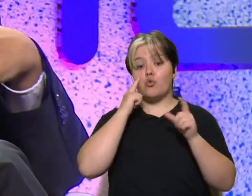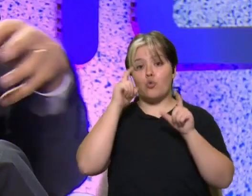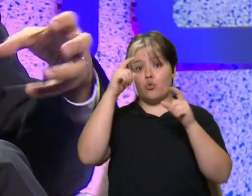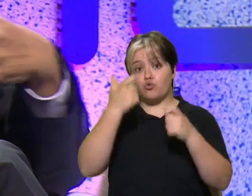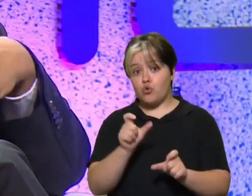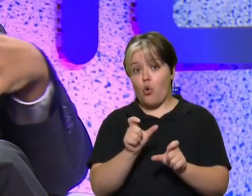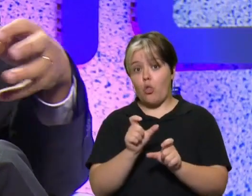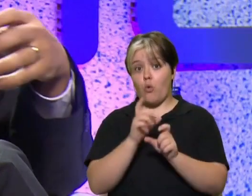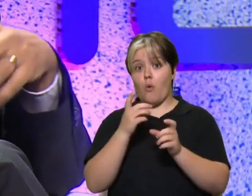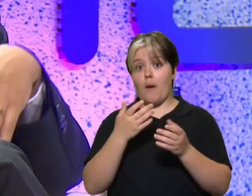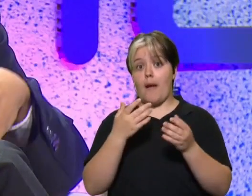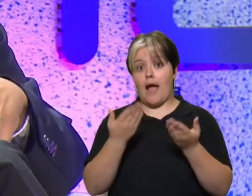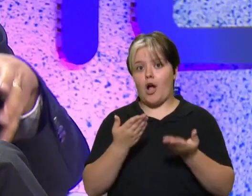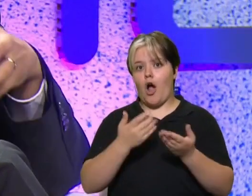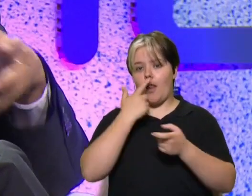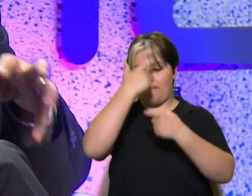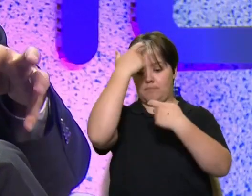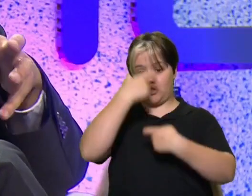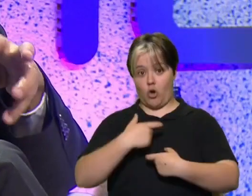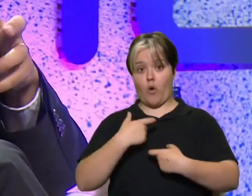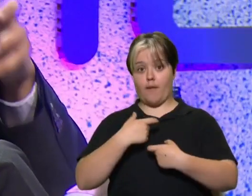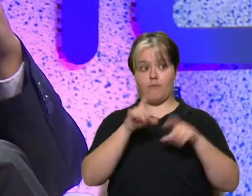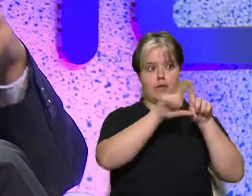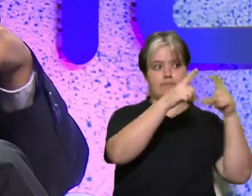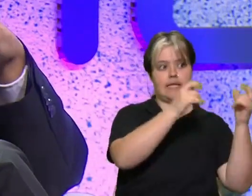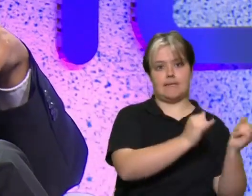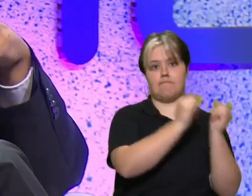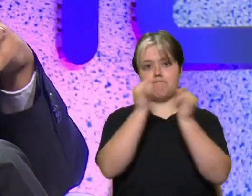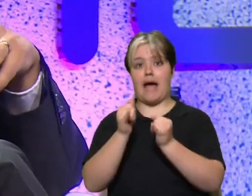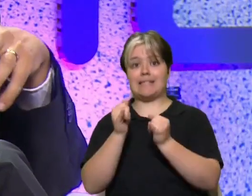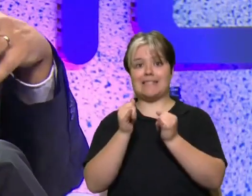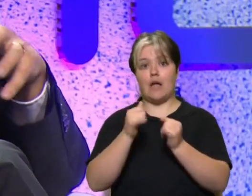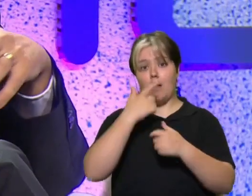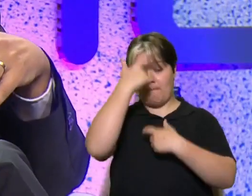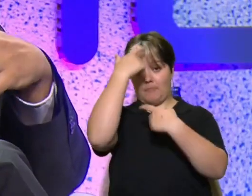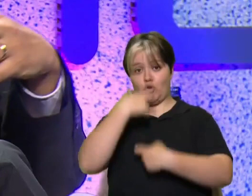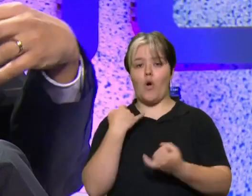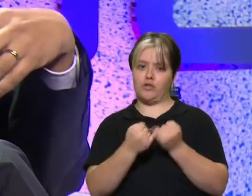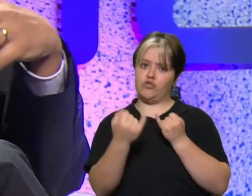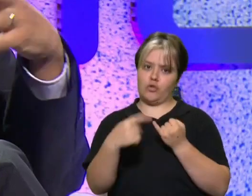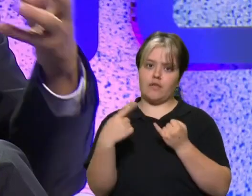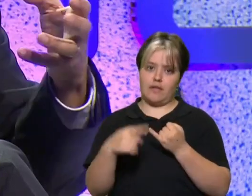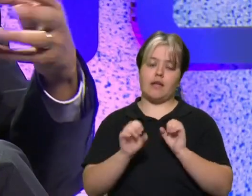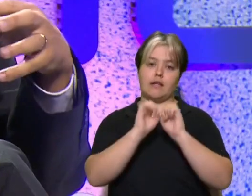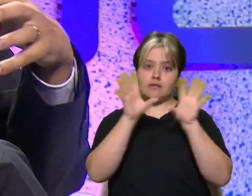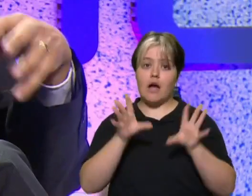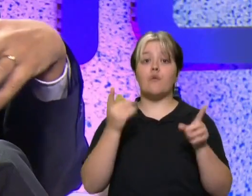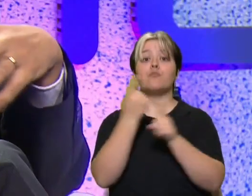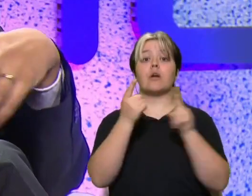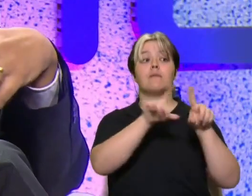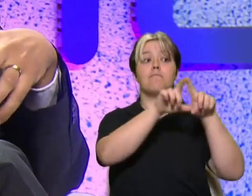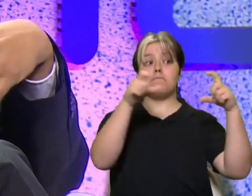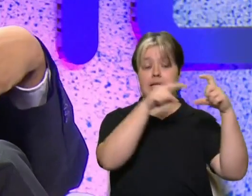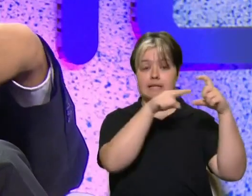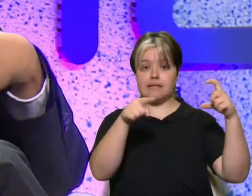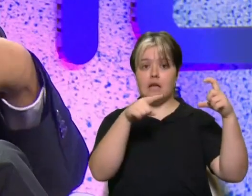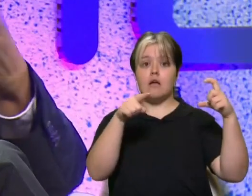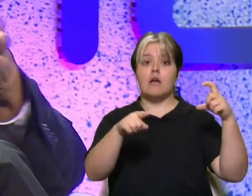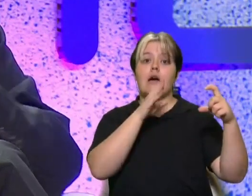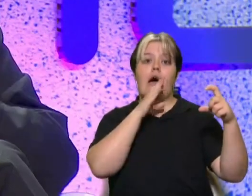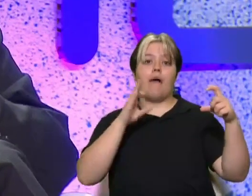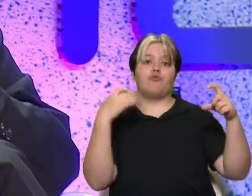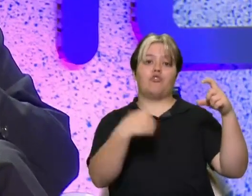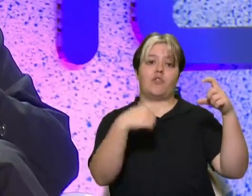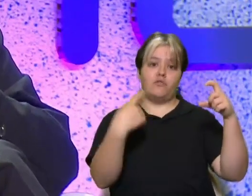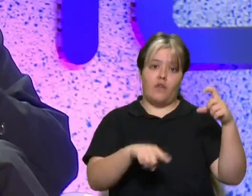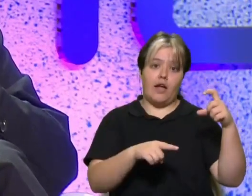The fact on passing on the control to the citizen company does show risks. Companies are used